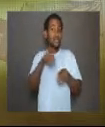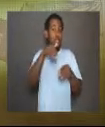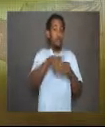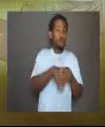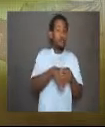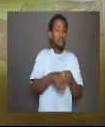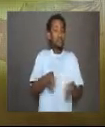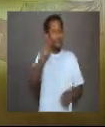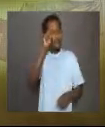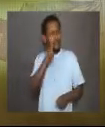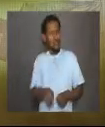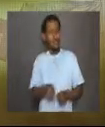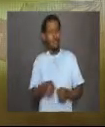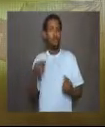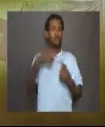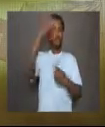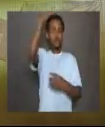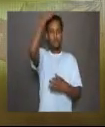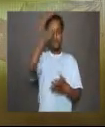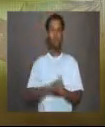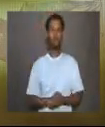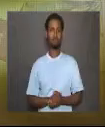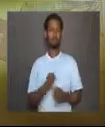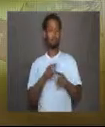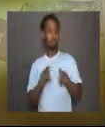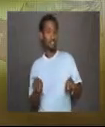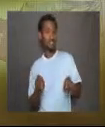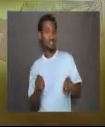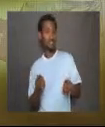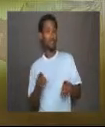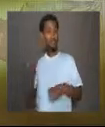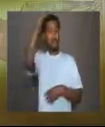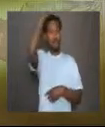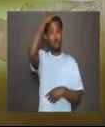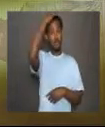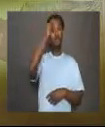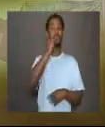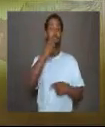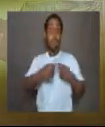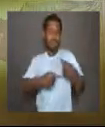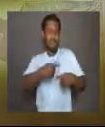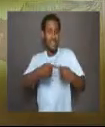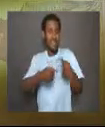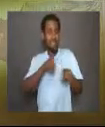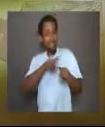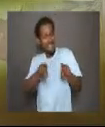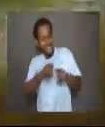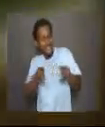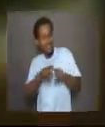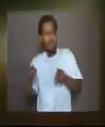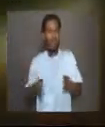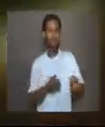is essential to the government, but the government is run in different ways.